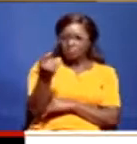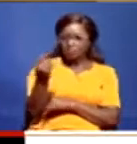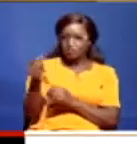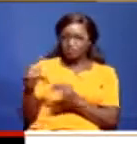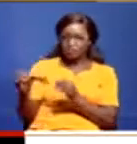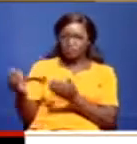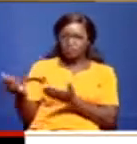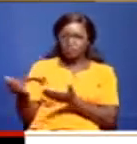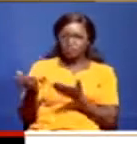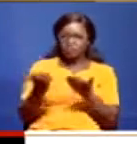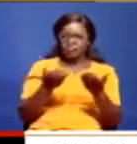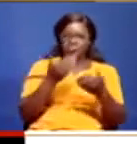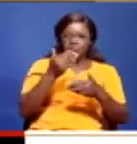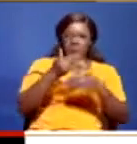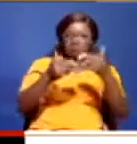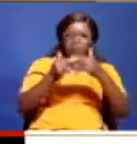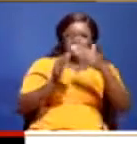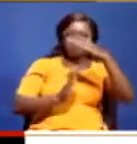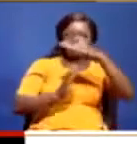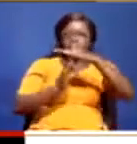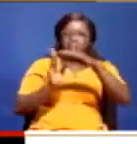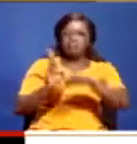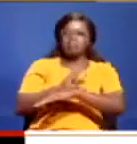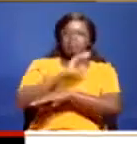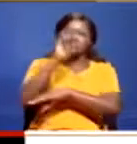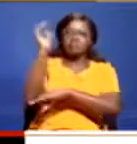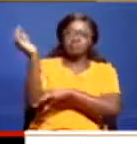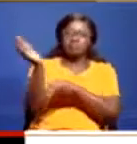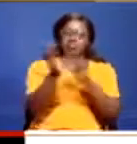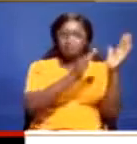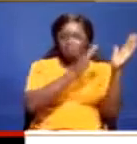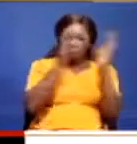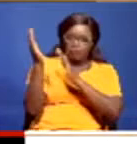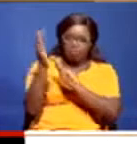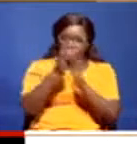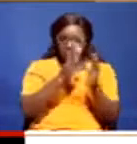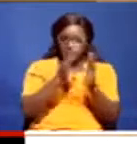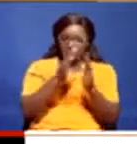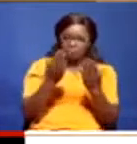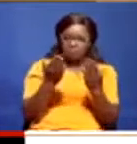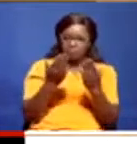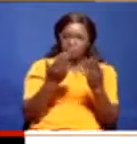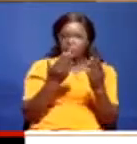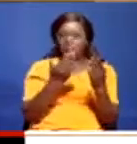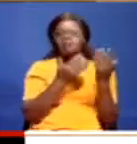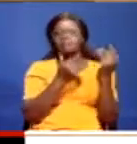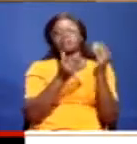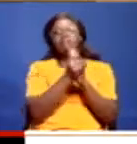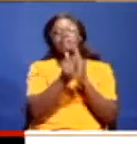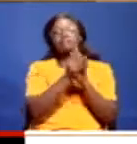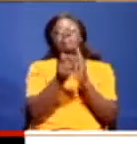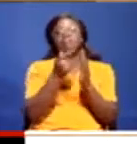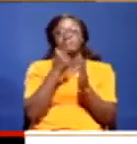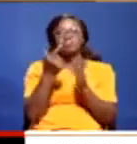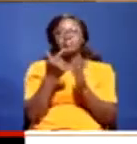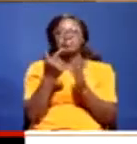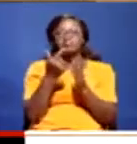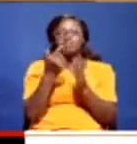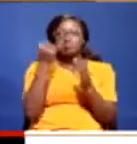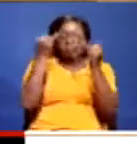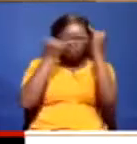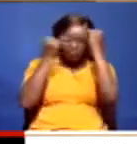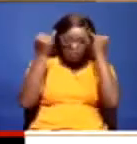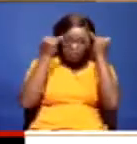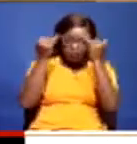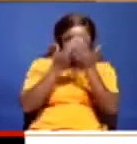on building tops to use wind for energy production. Energy experts are, however, saying that innovation uptake in the energy sector